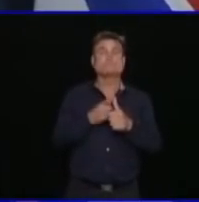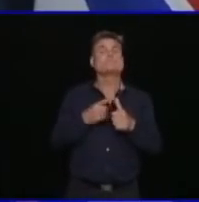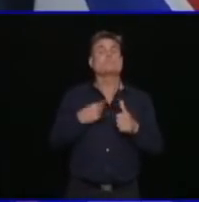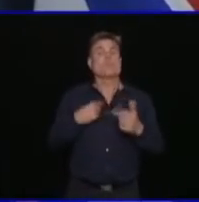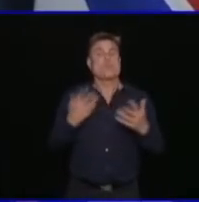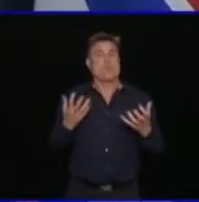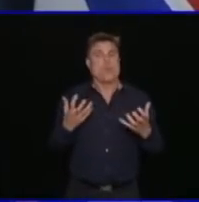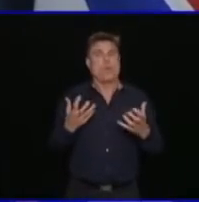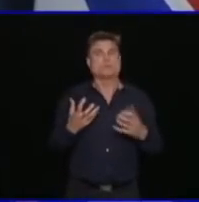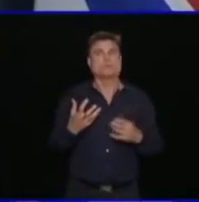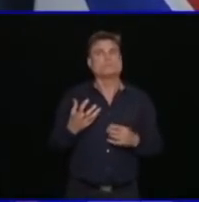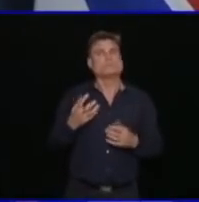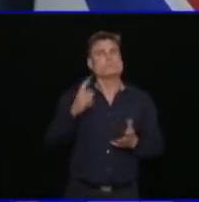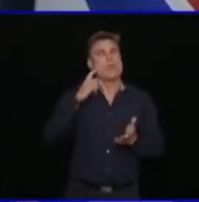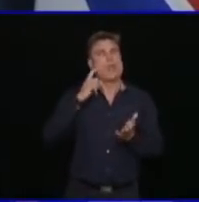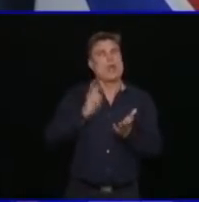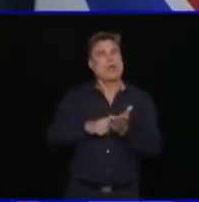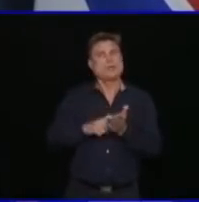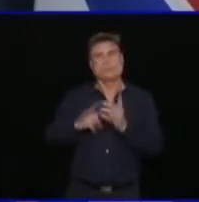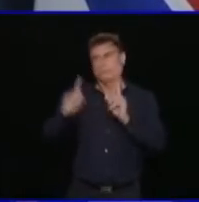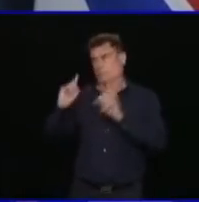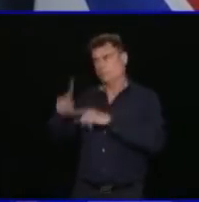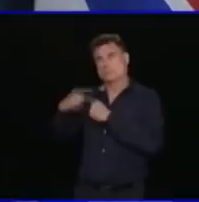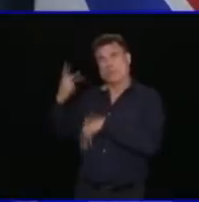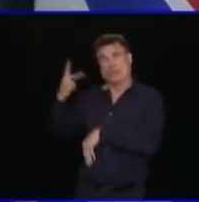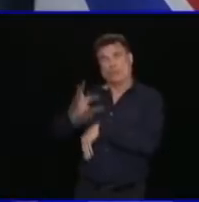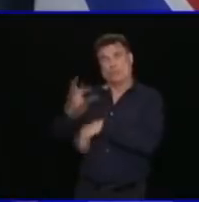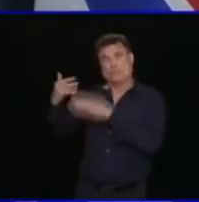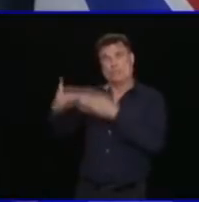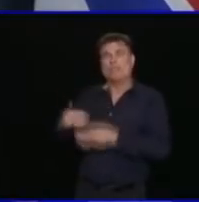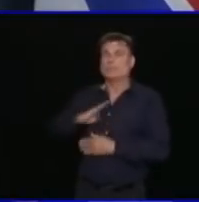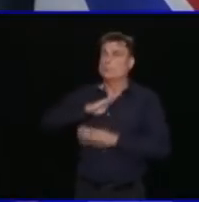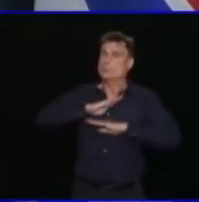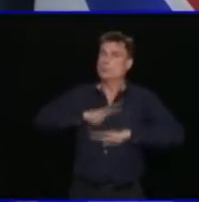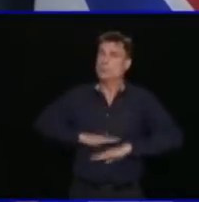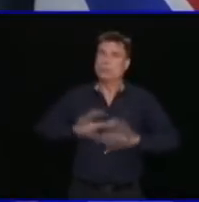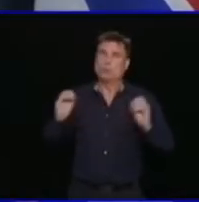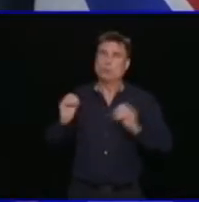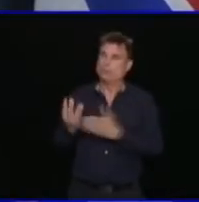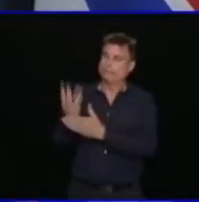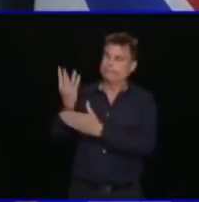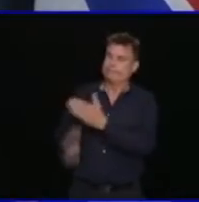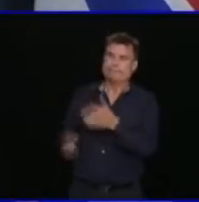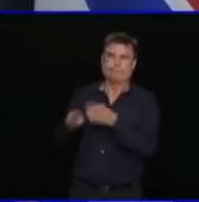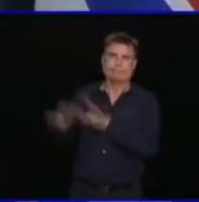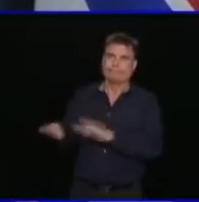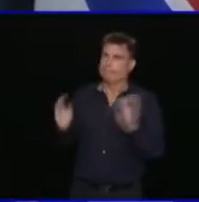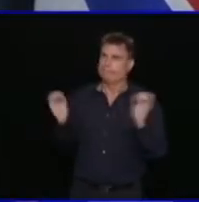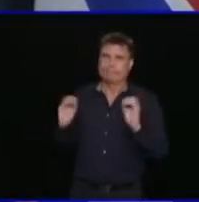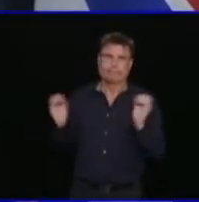no one passed away from COVID-19, which is something that we, of course,